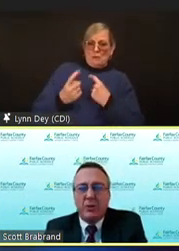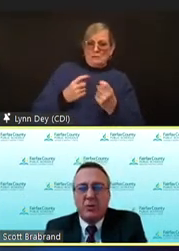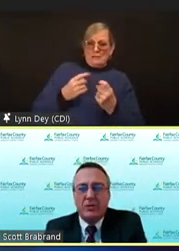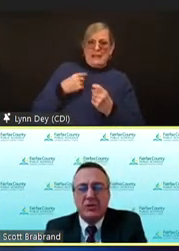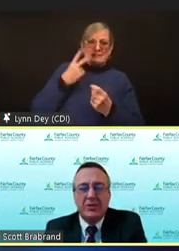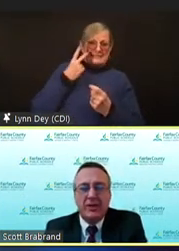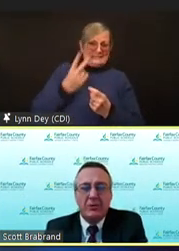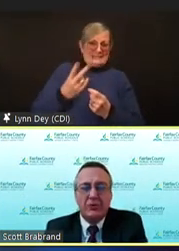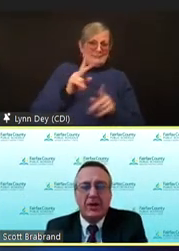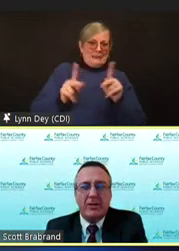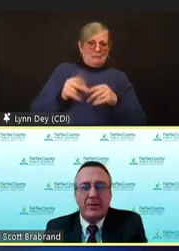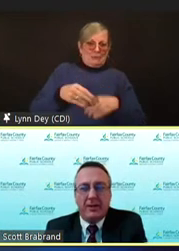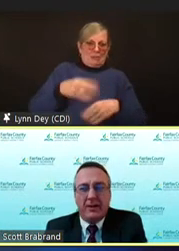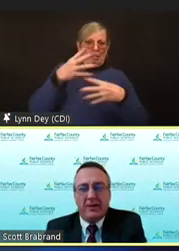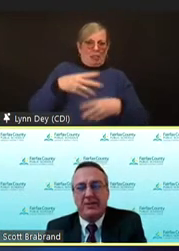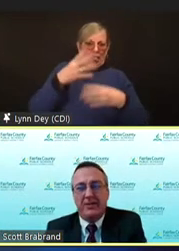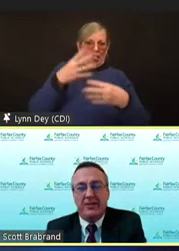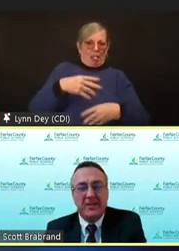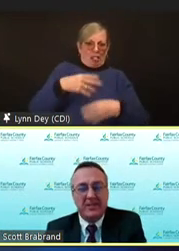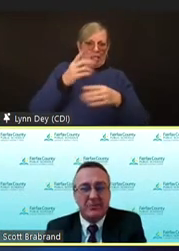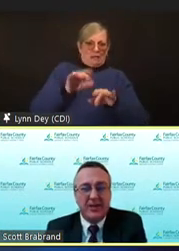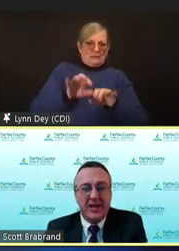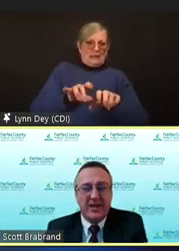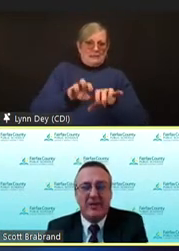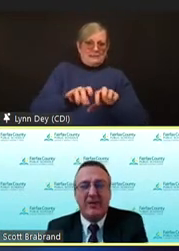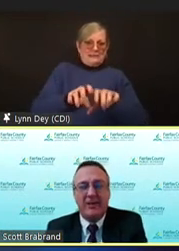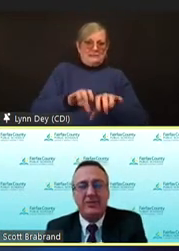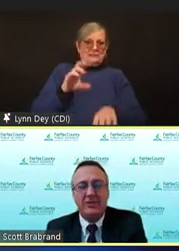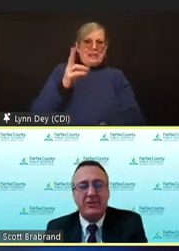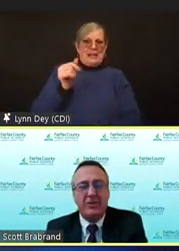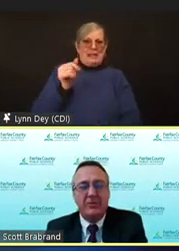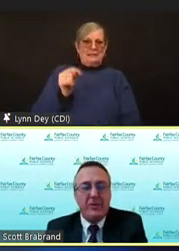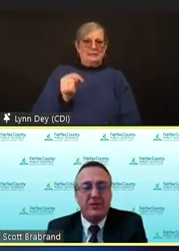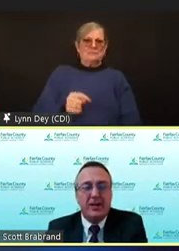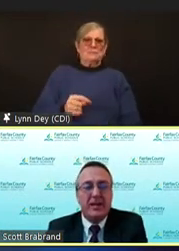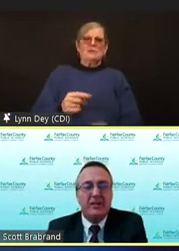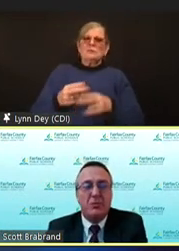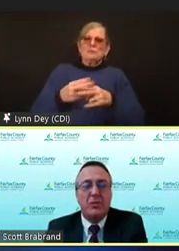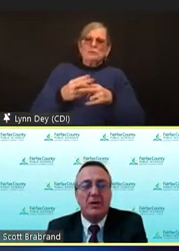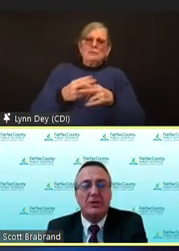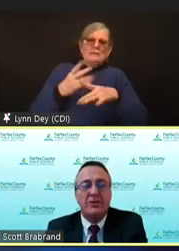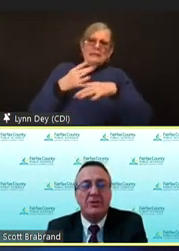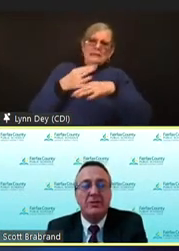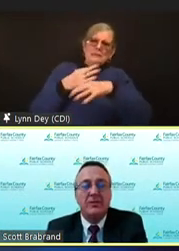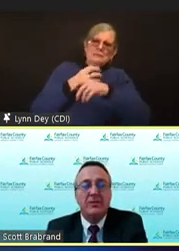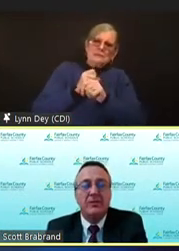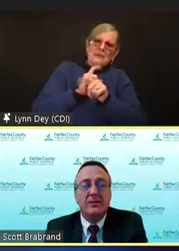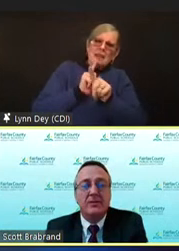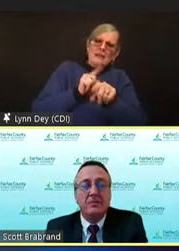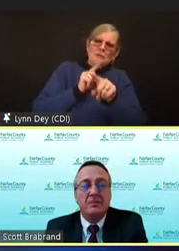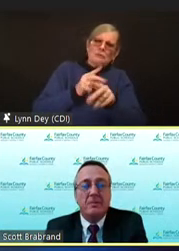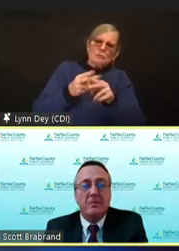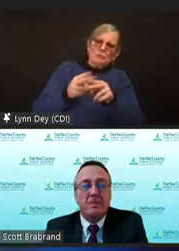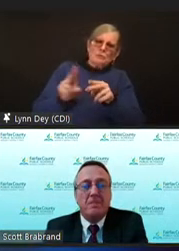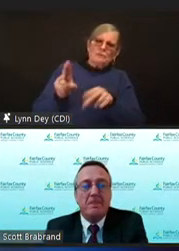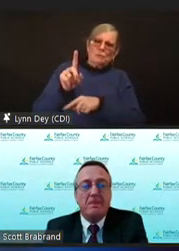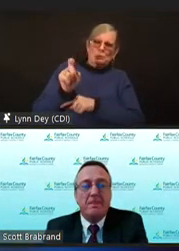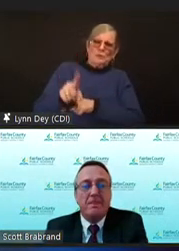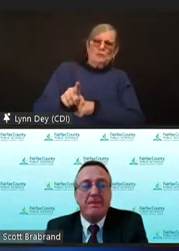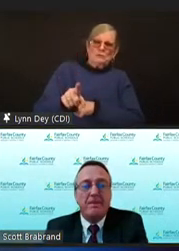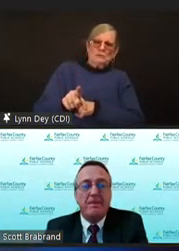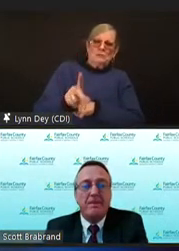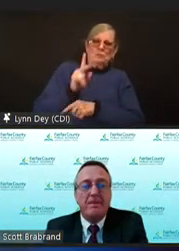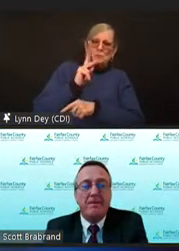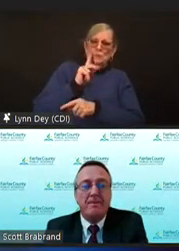get some more questions in, and we'll try to be as succinct as we can in our answers so that folks can ask more questions. Yes, thank